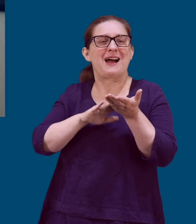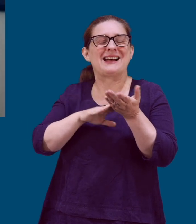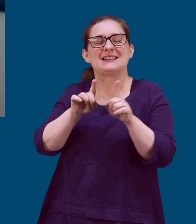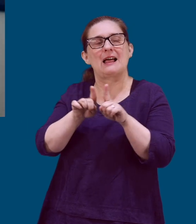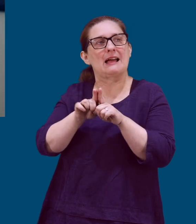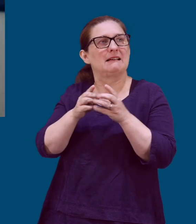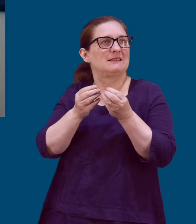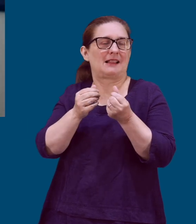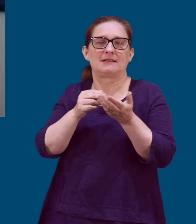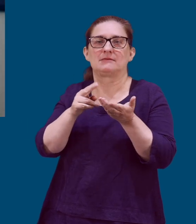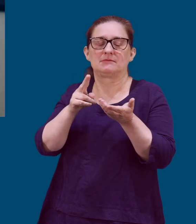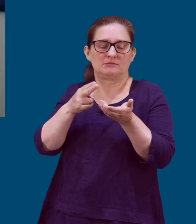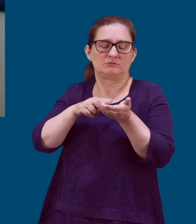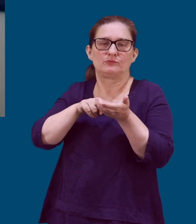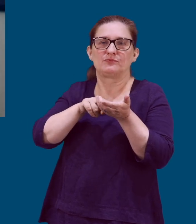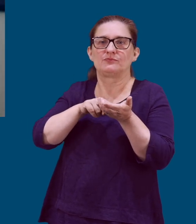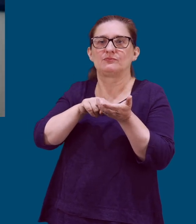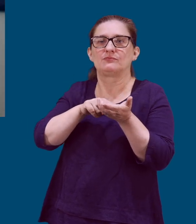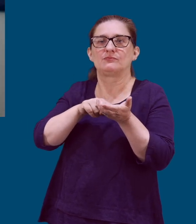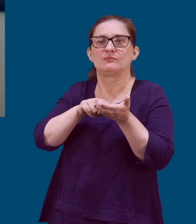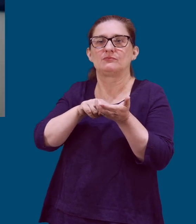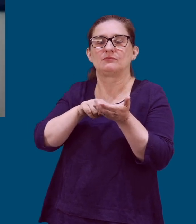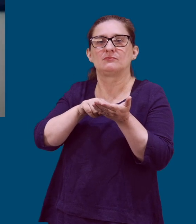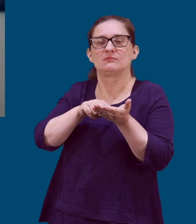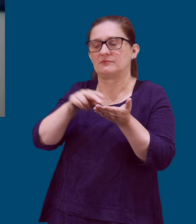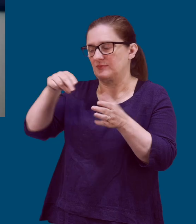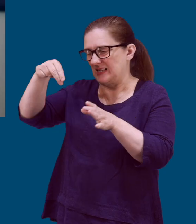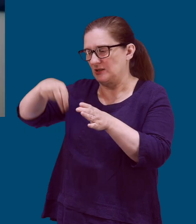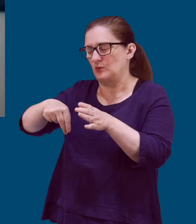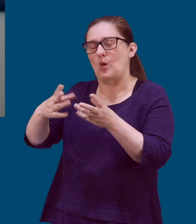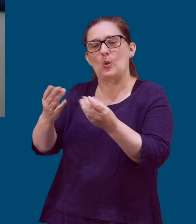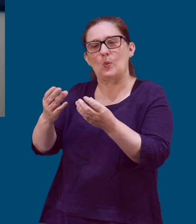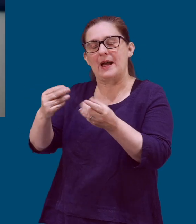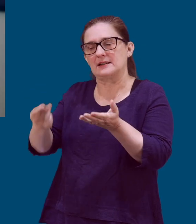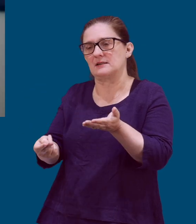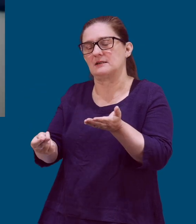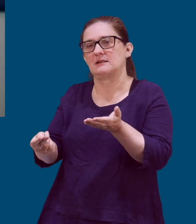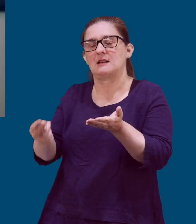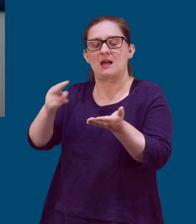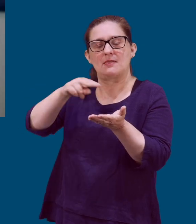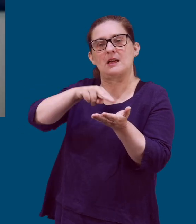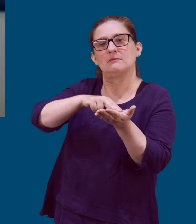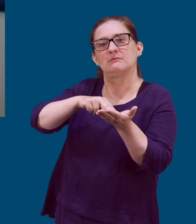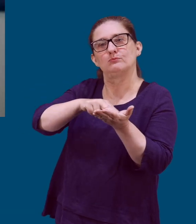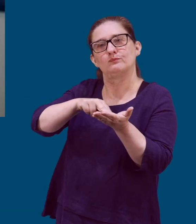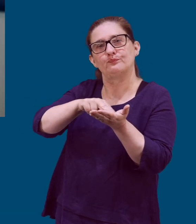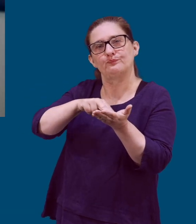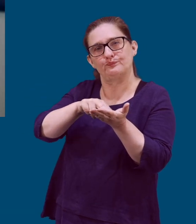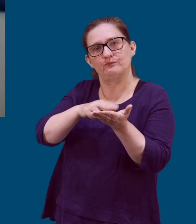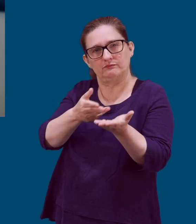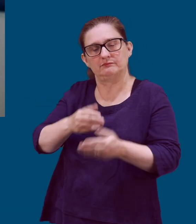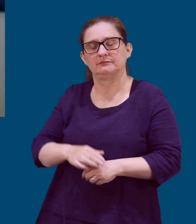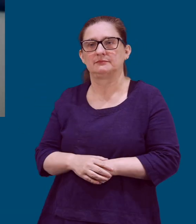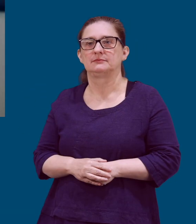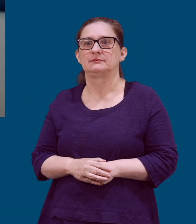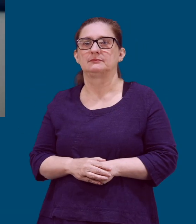I want you to press your finger, first of all, into the wetness and then place it against your palm